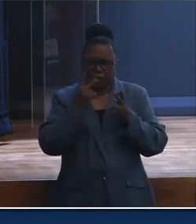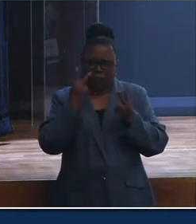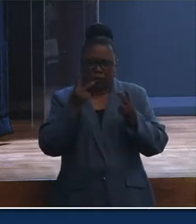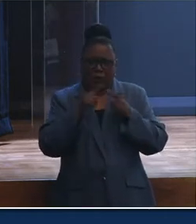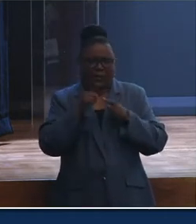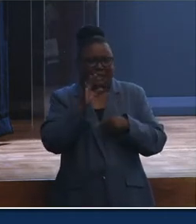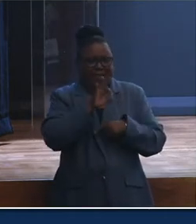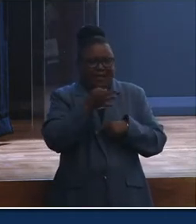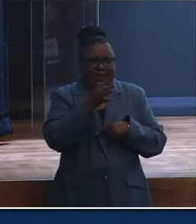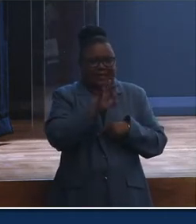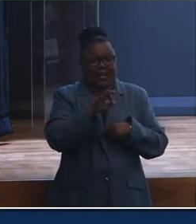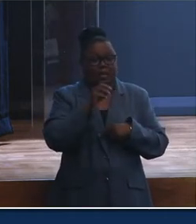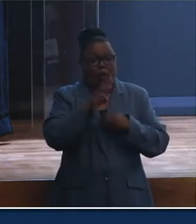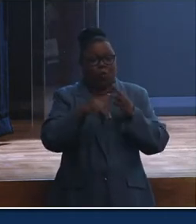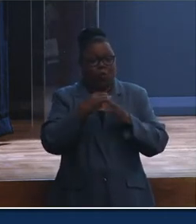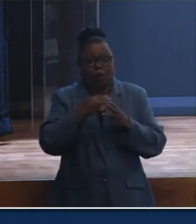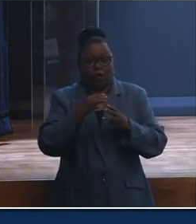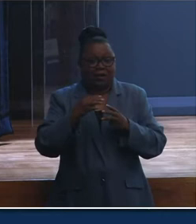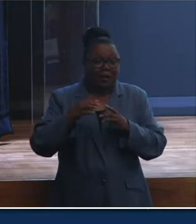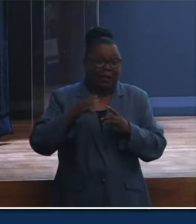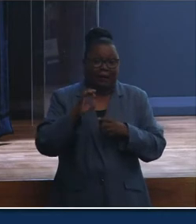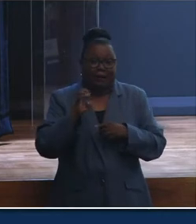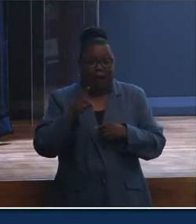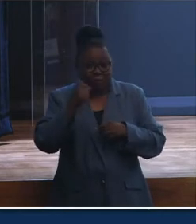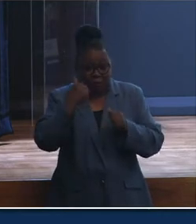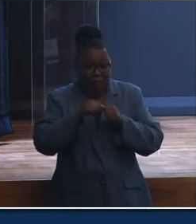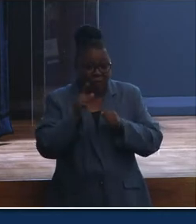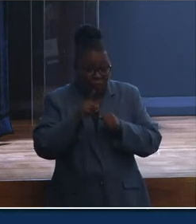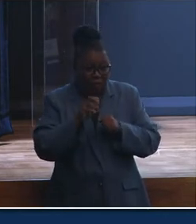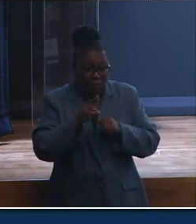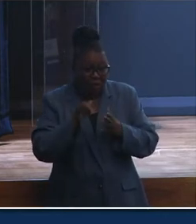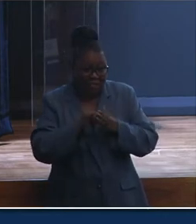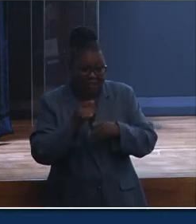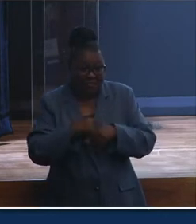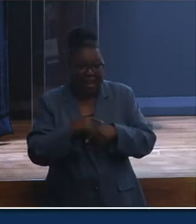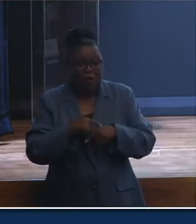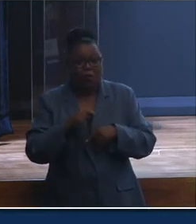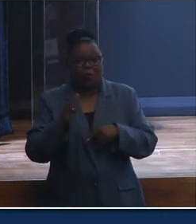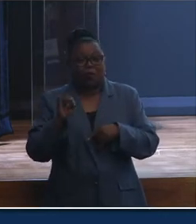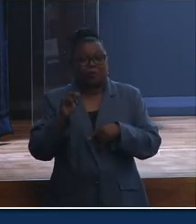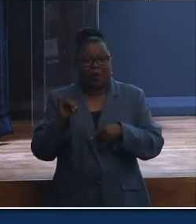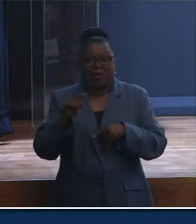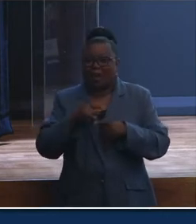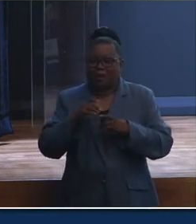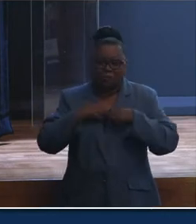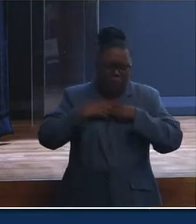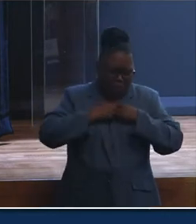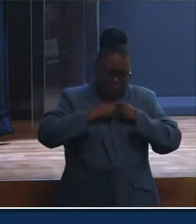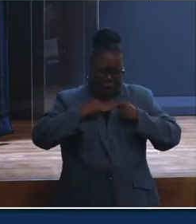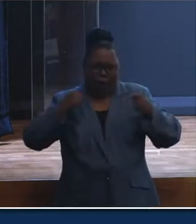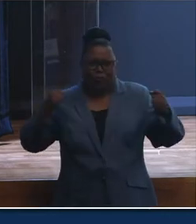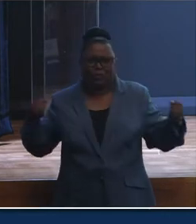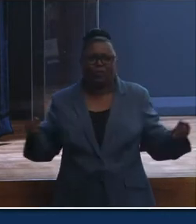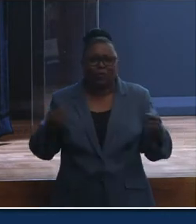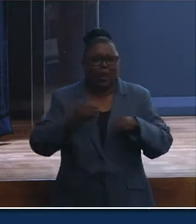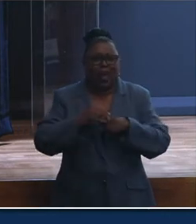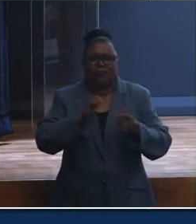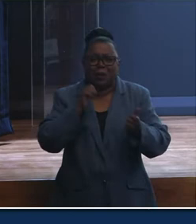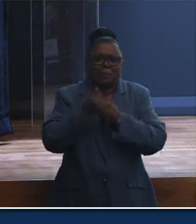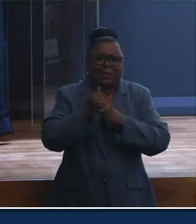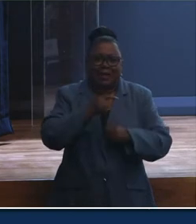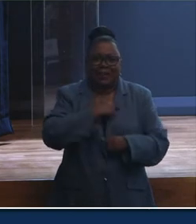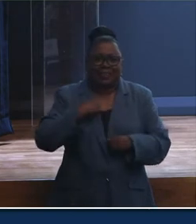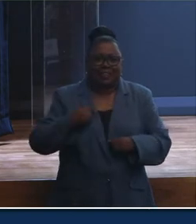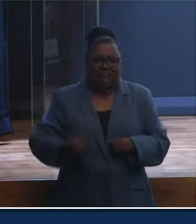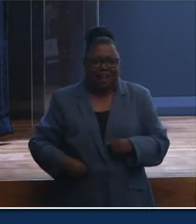it in the 99 Women's World Cup. I'm sure many of you remember where you were that day when Brandi Chastain ripped off her shirt after beating the